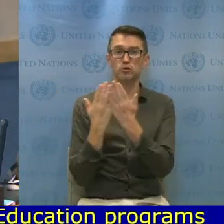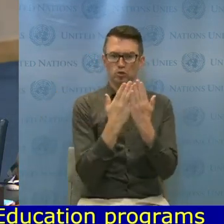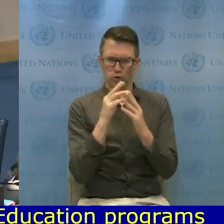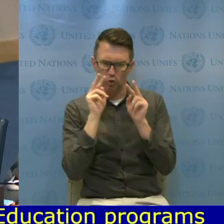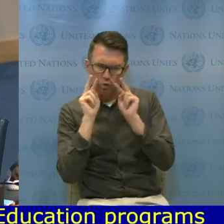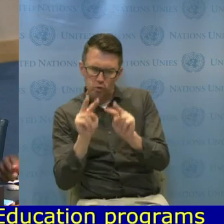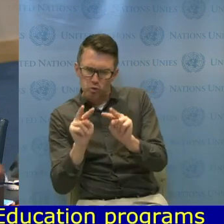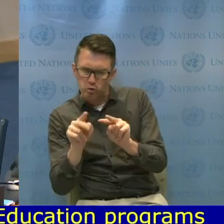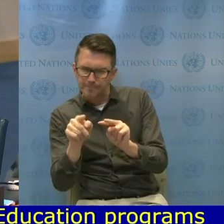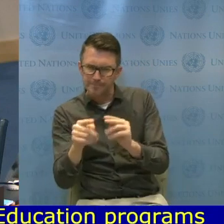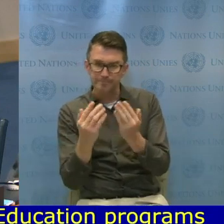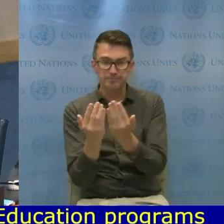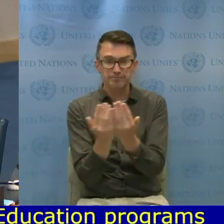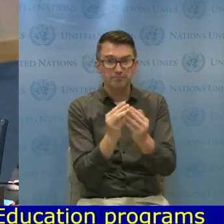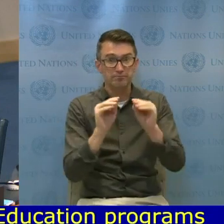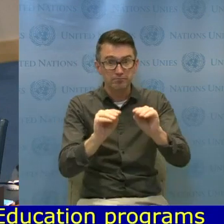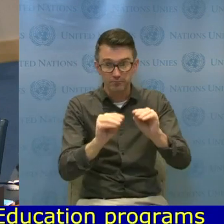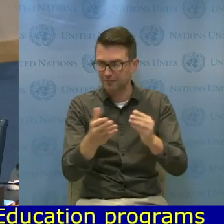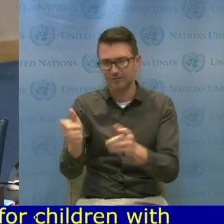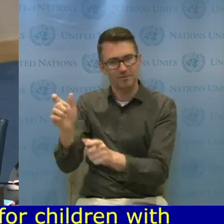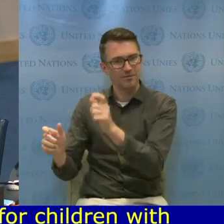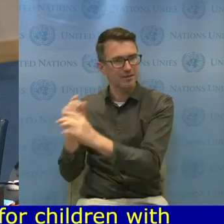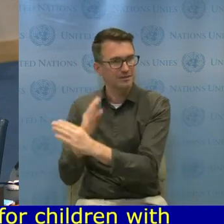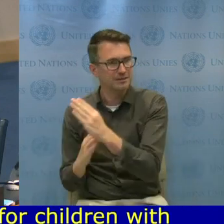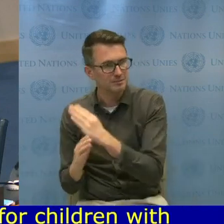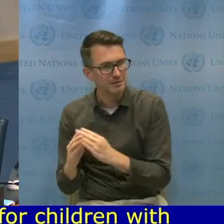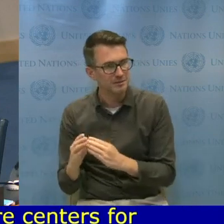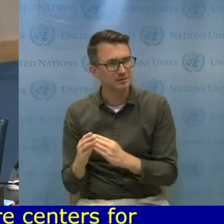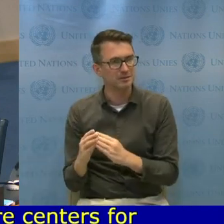have been set up across the country. Myanmar Care,